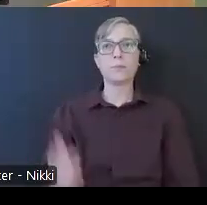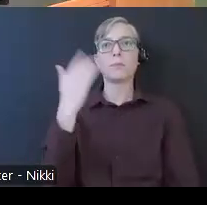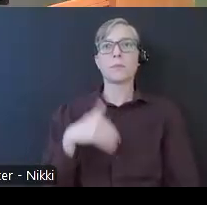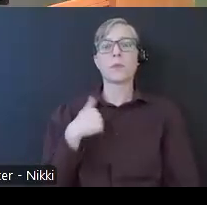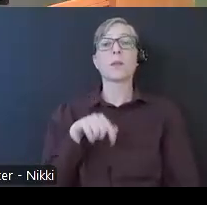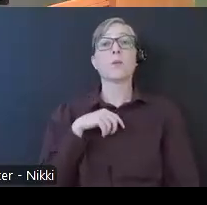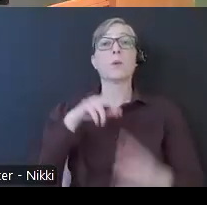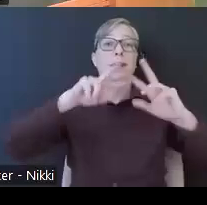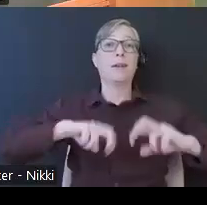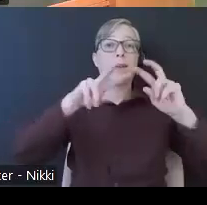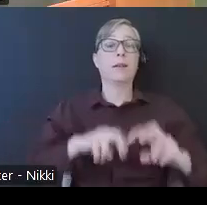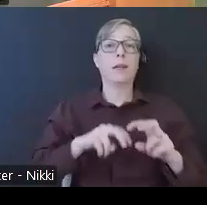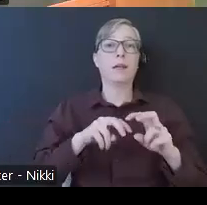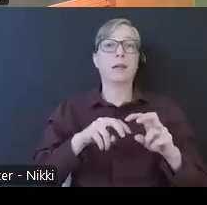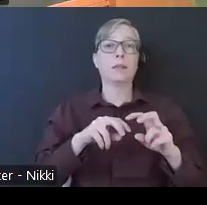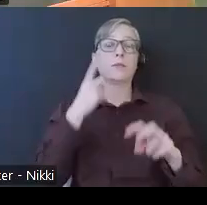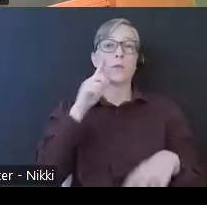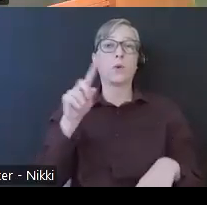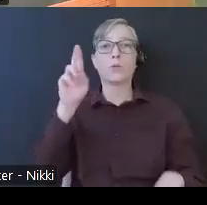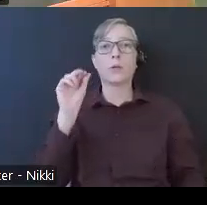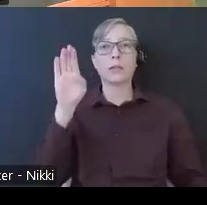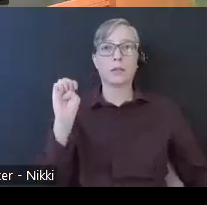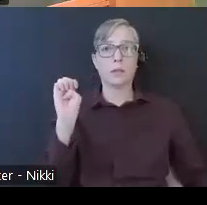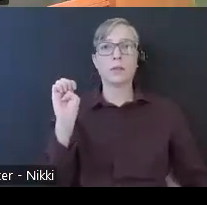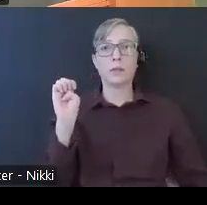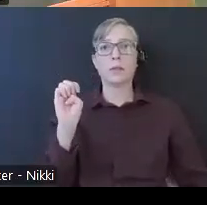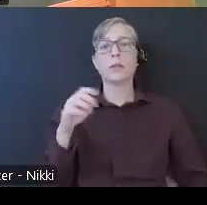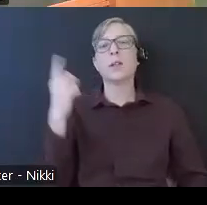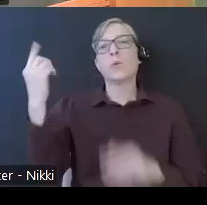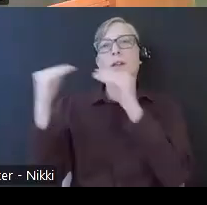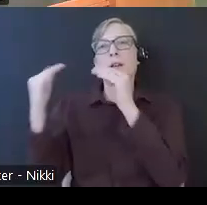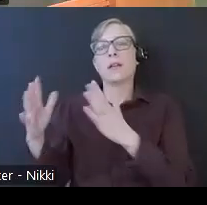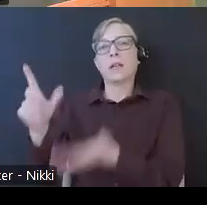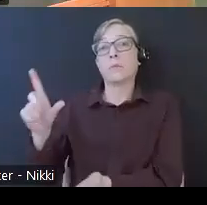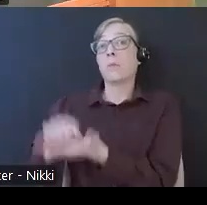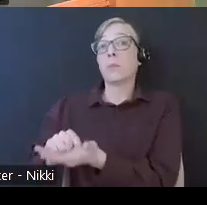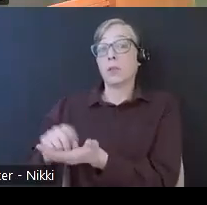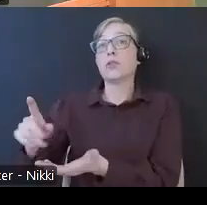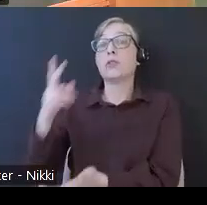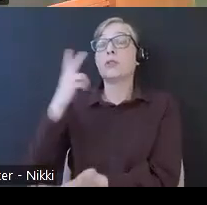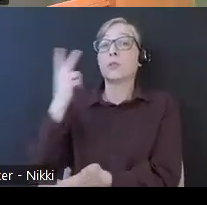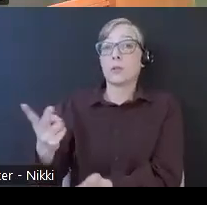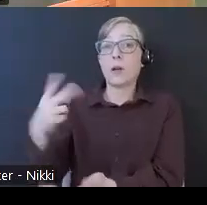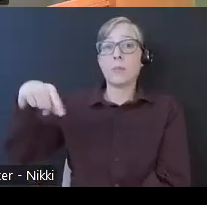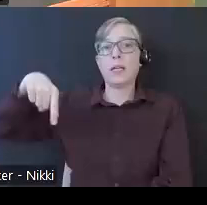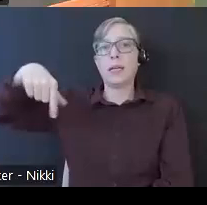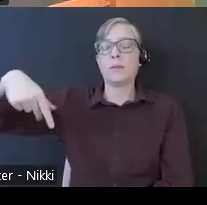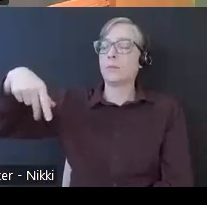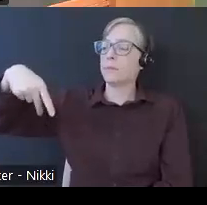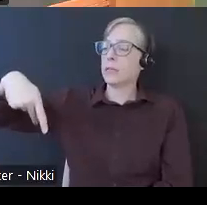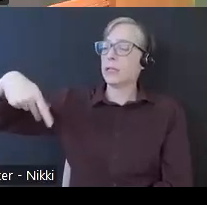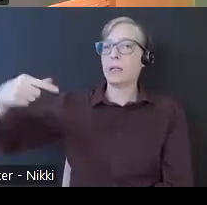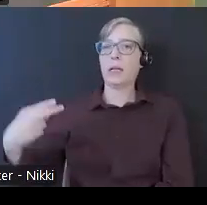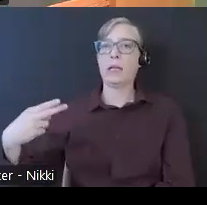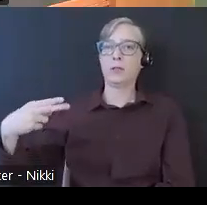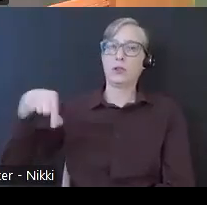Charles Jonasent, one of my mentees, had published a paper. We found that PHQ scores were similar by race, which is important and maybe a way